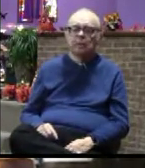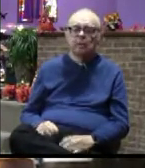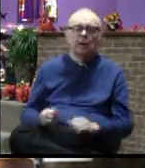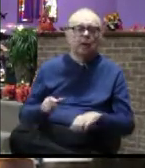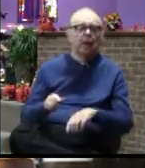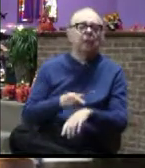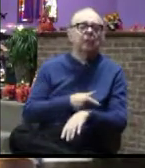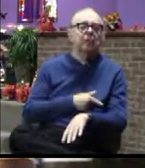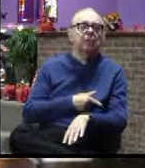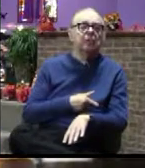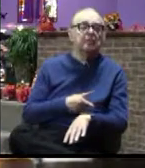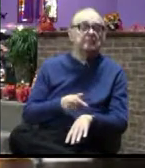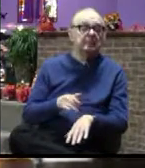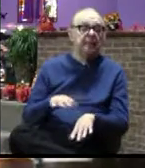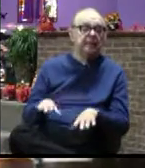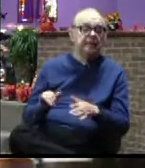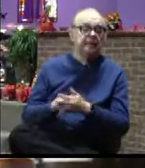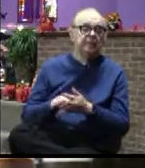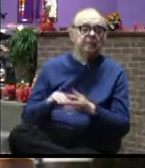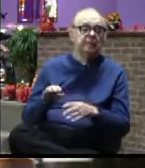how long did that take